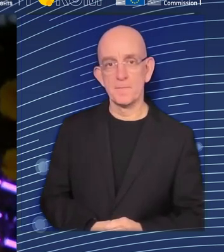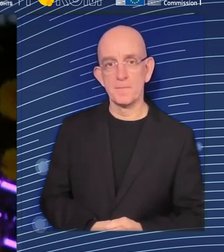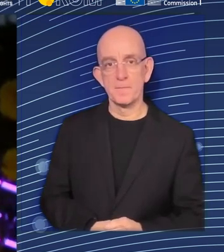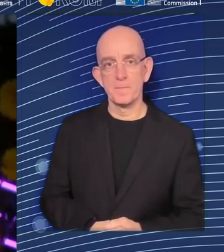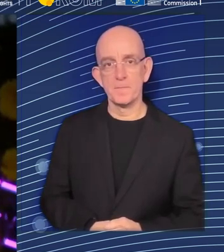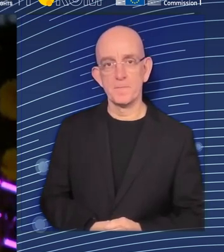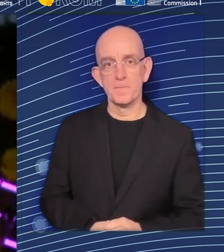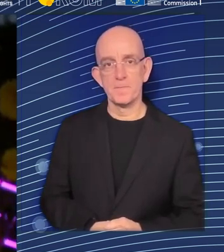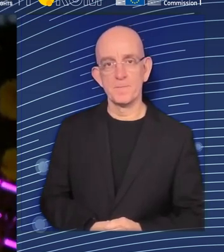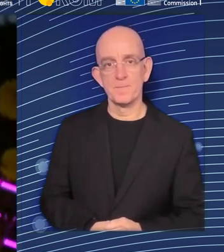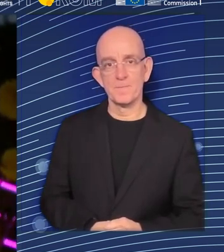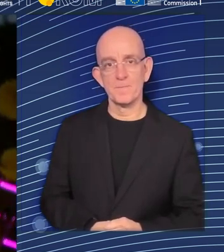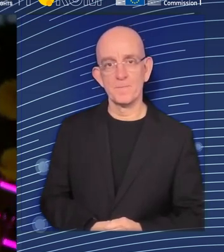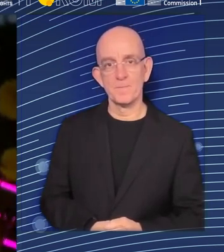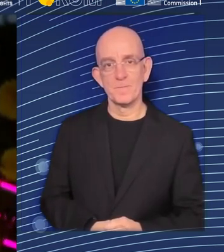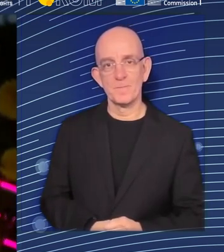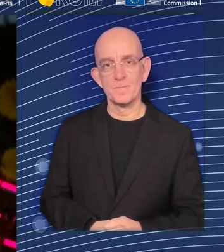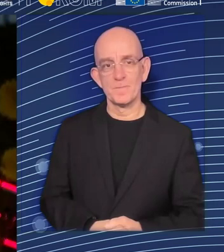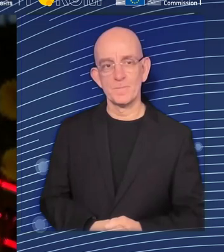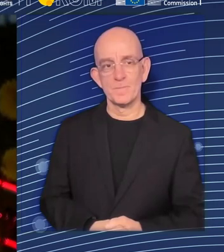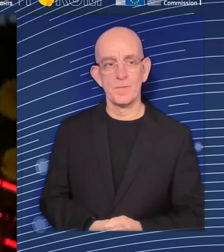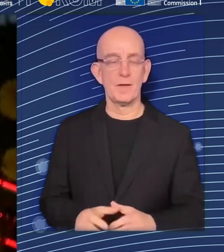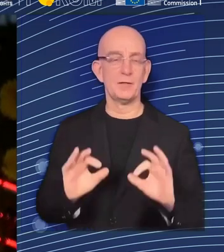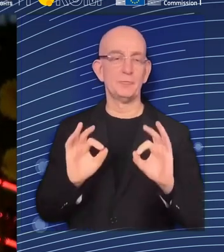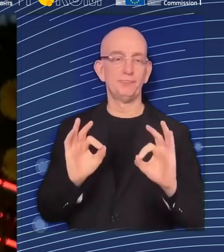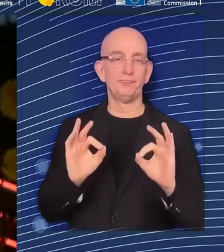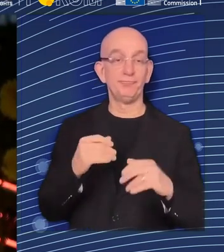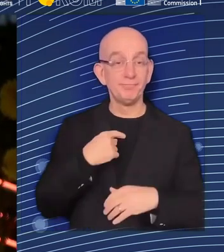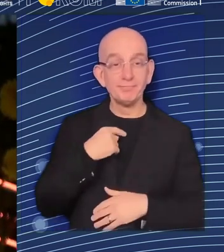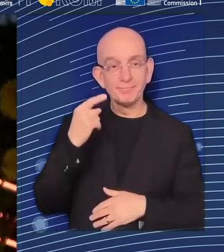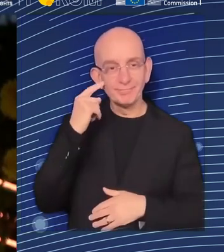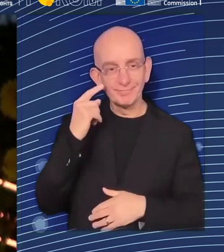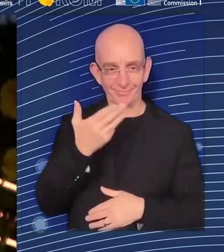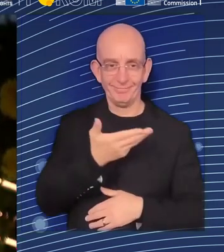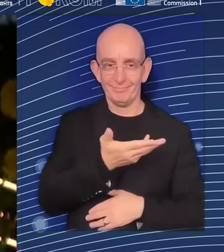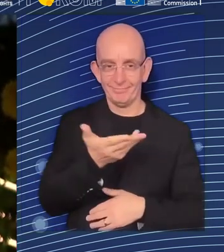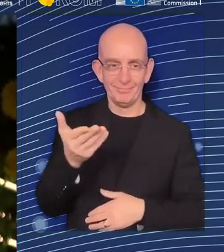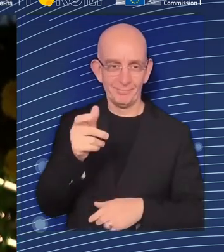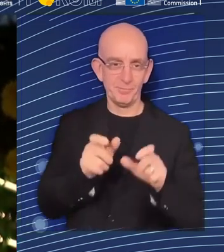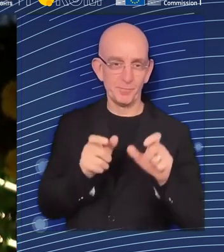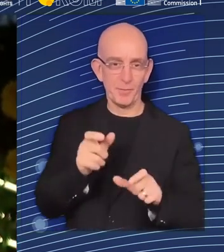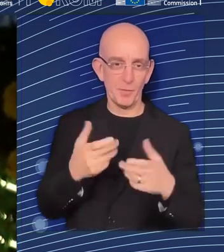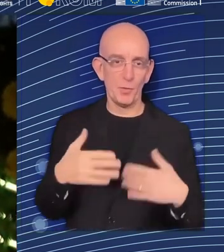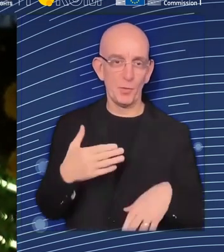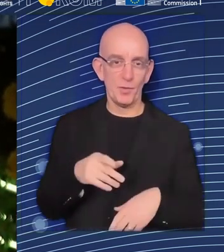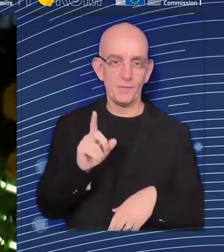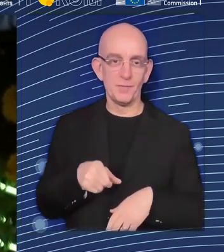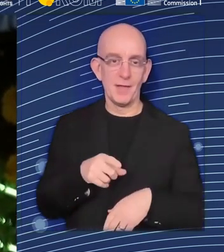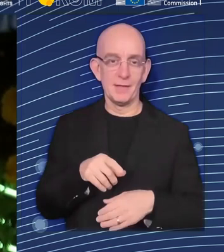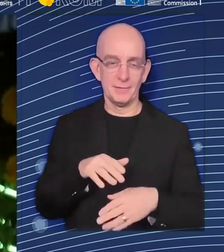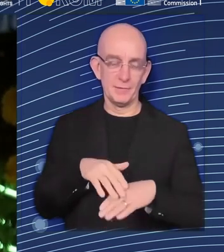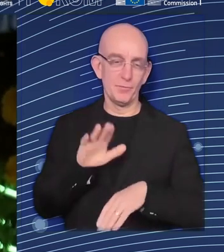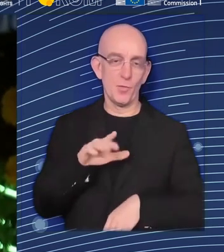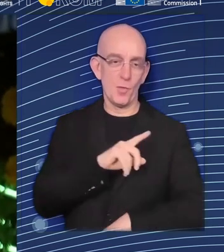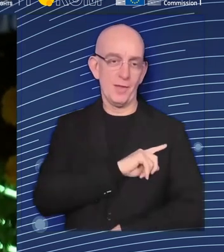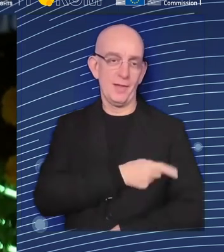I think everybody needs some more energy. I'll try to be brief in 10 minutes, no more. But first, I would like to address